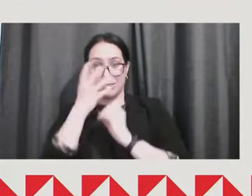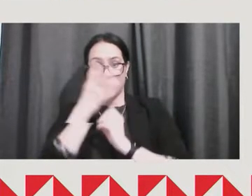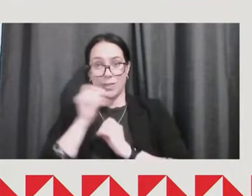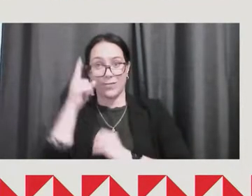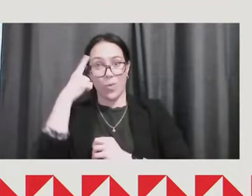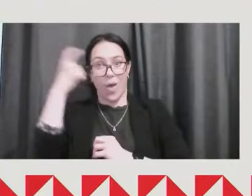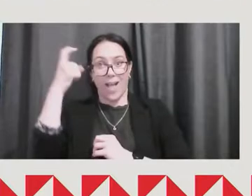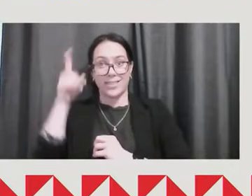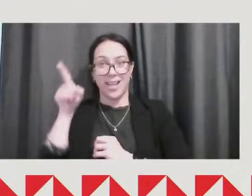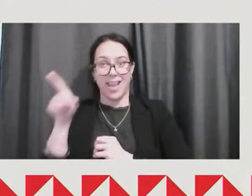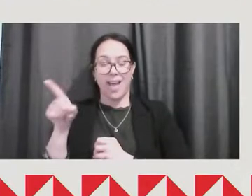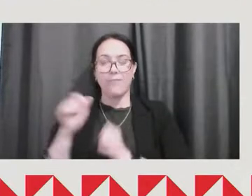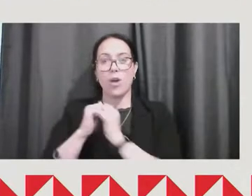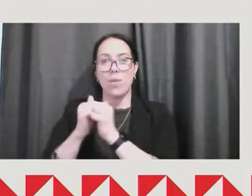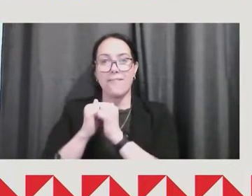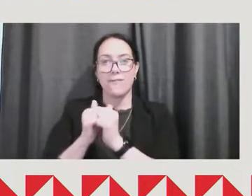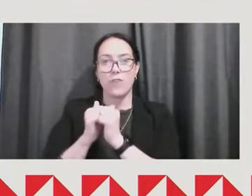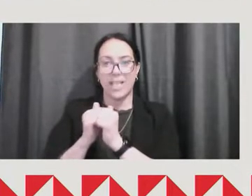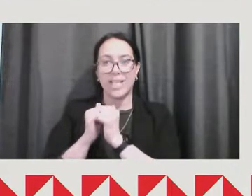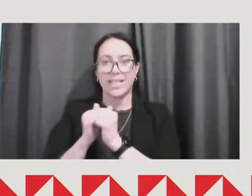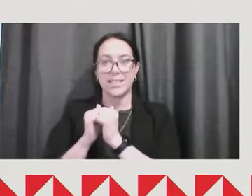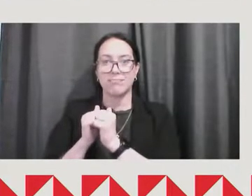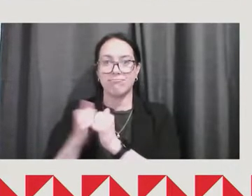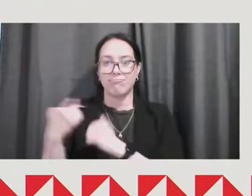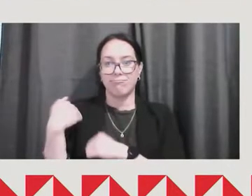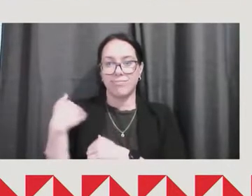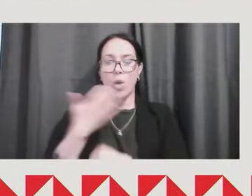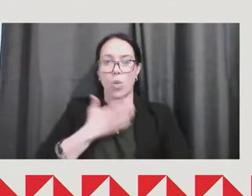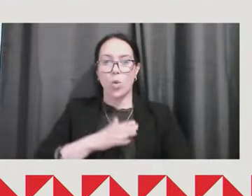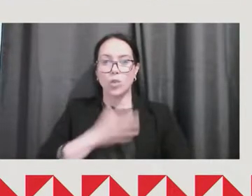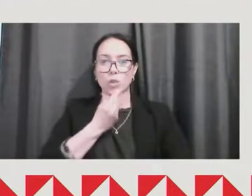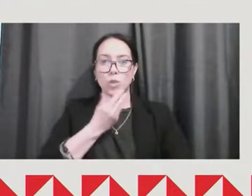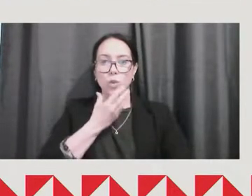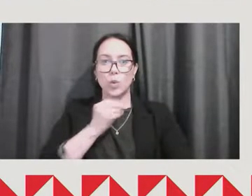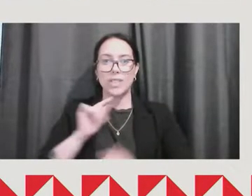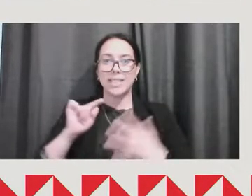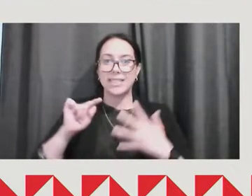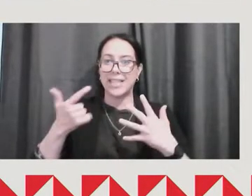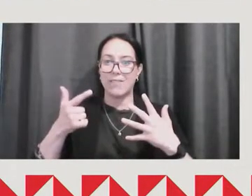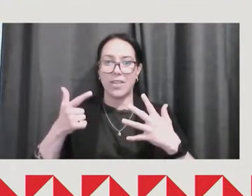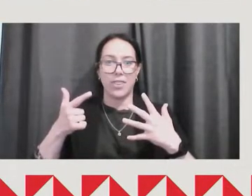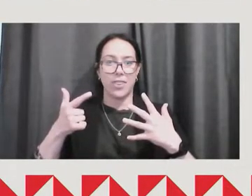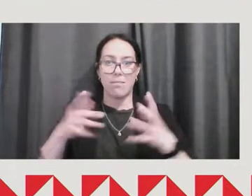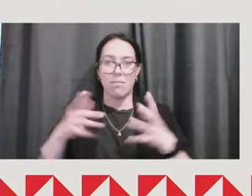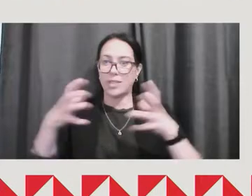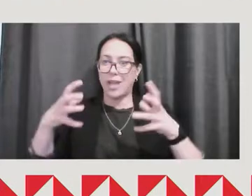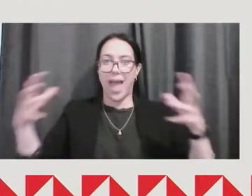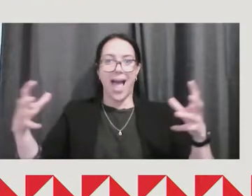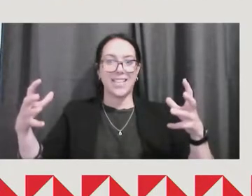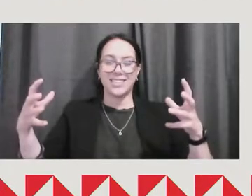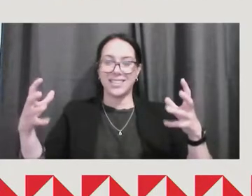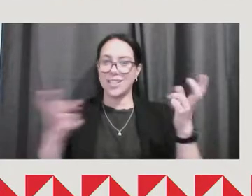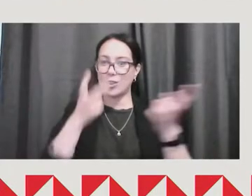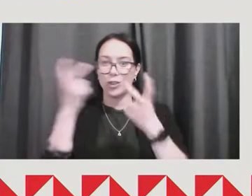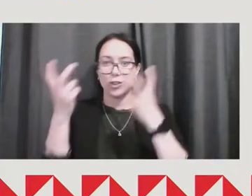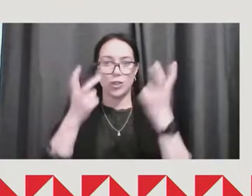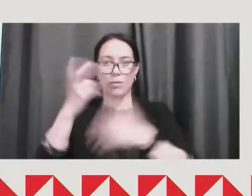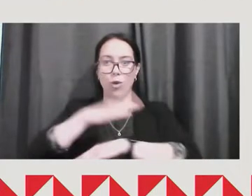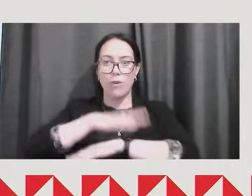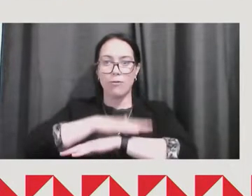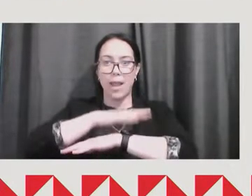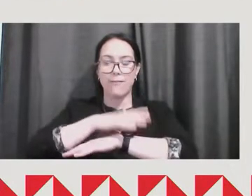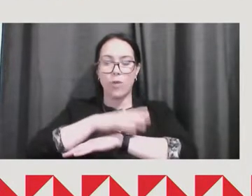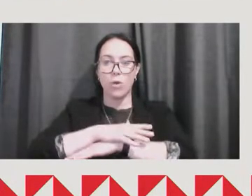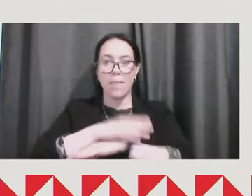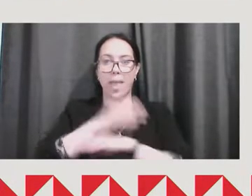friend of ours in the Arts who wanted to use the seventh most largest platform or searchable platform and to start putting our Pacific